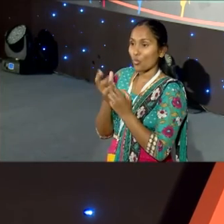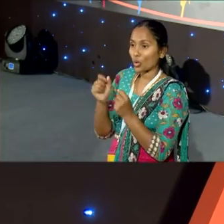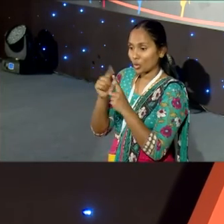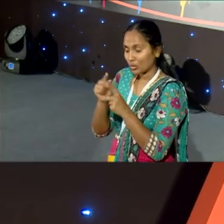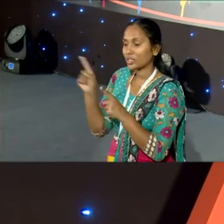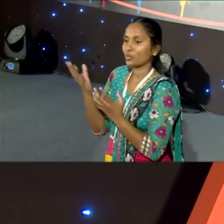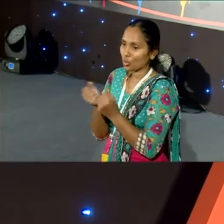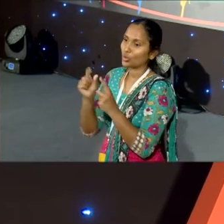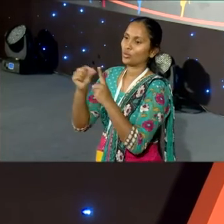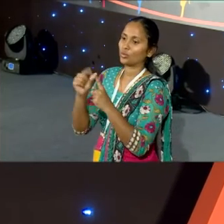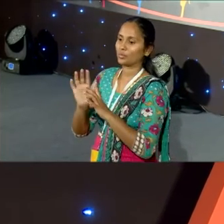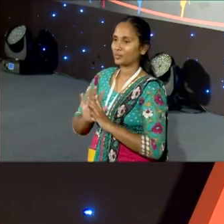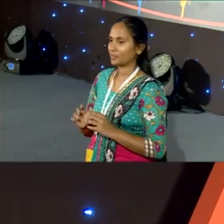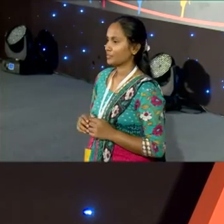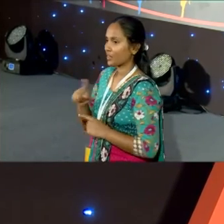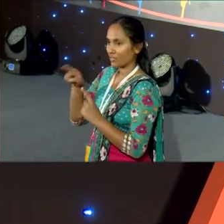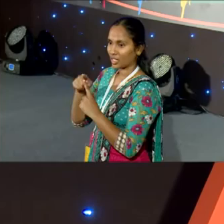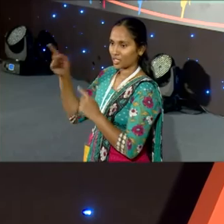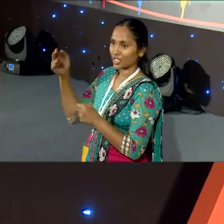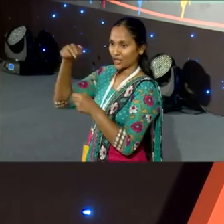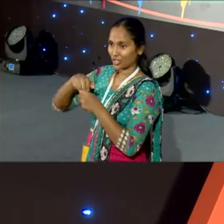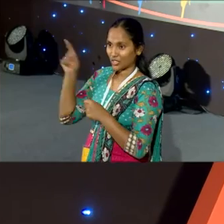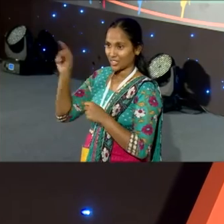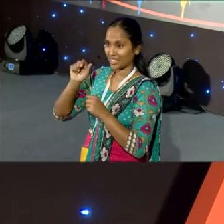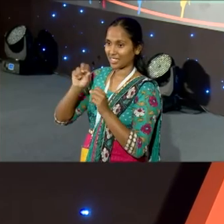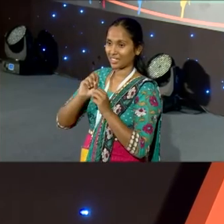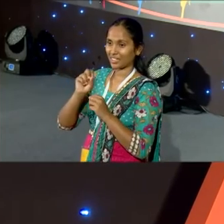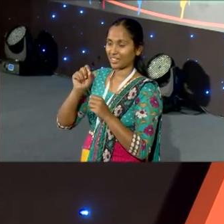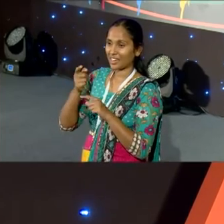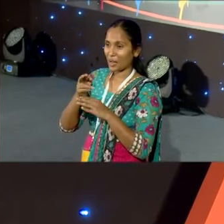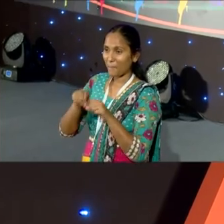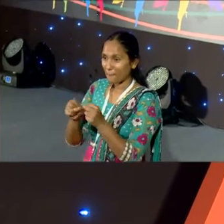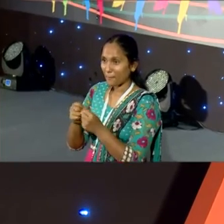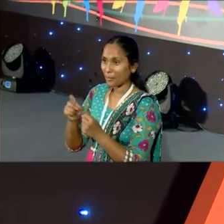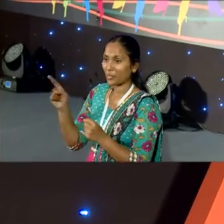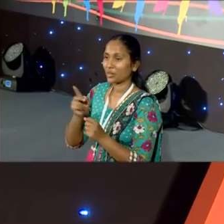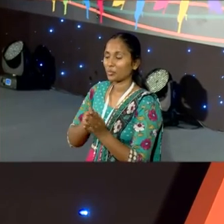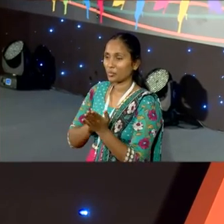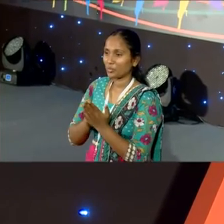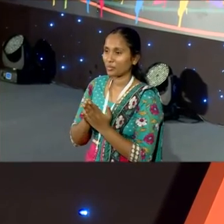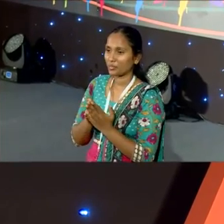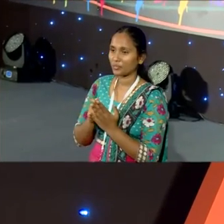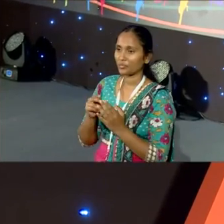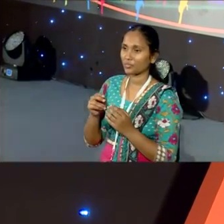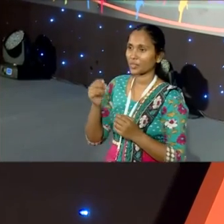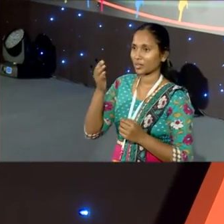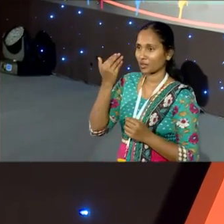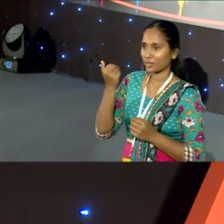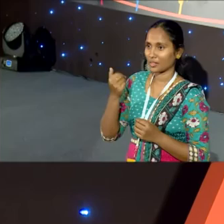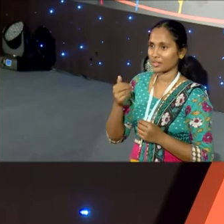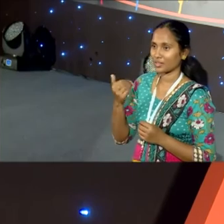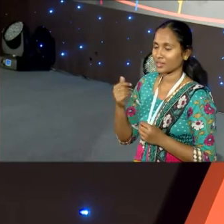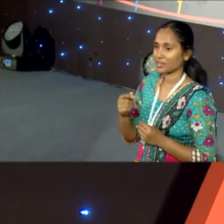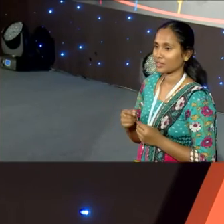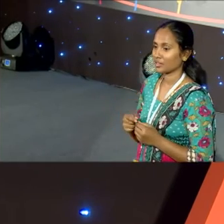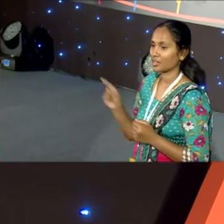do. And when I joined advertising by mistake, it was purely because the receptionist at the office that